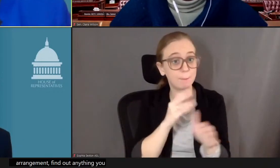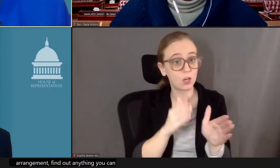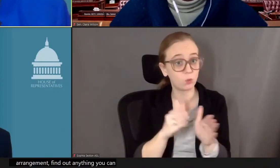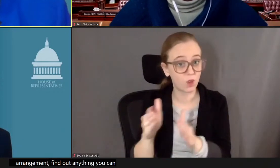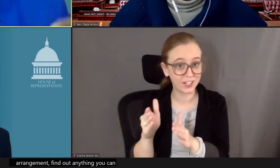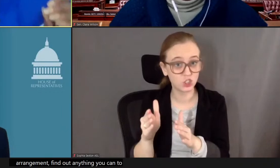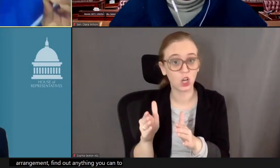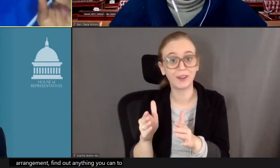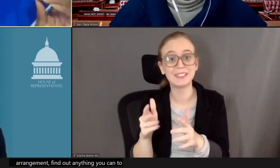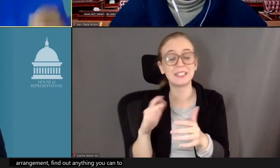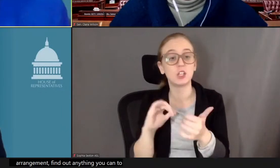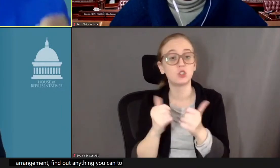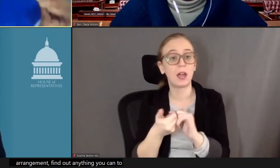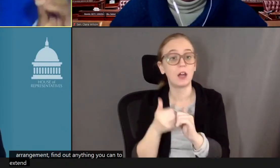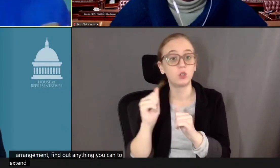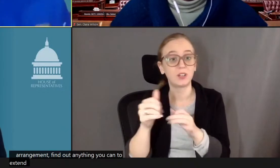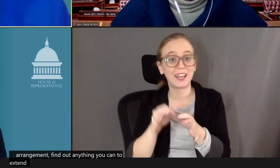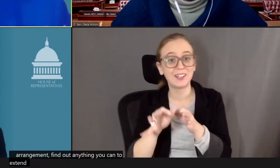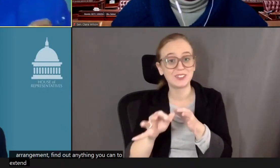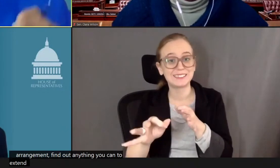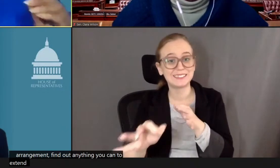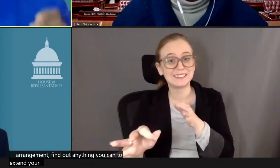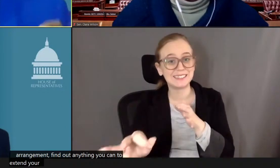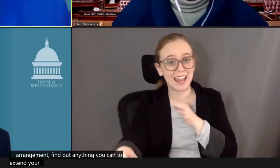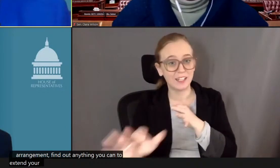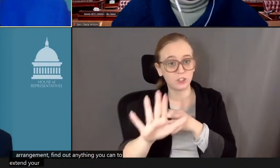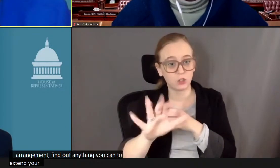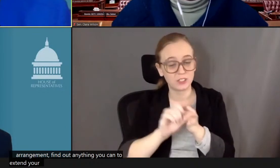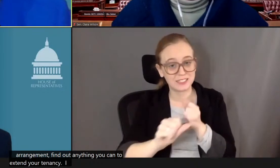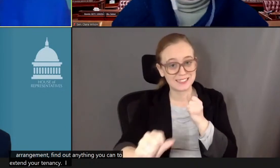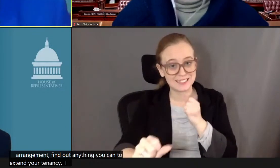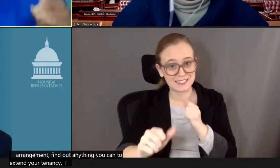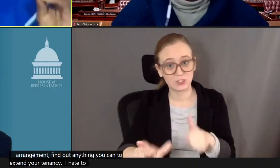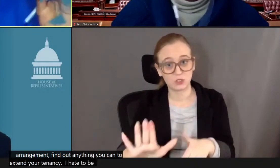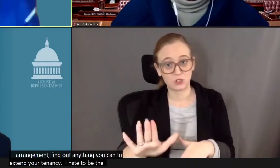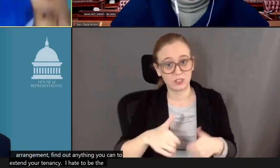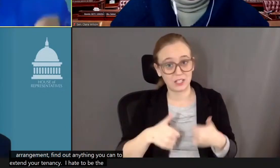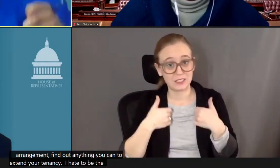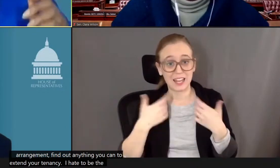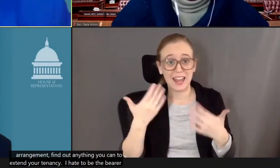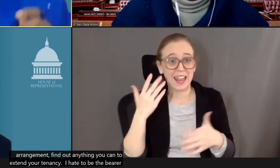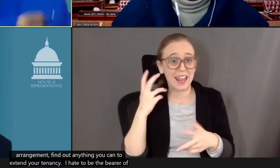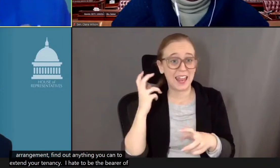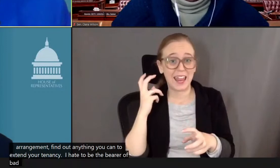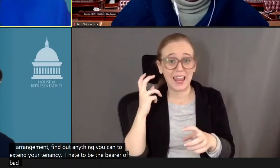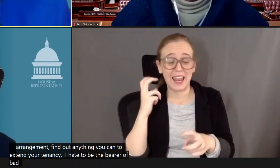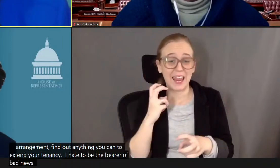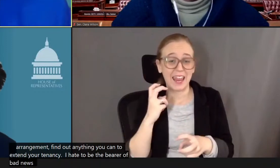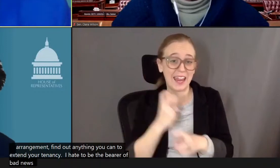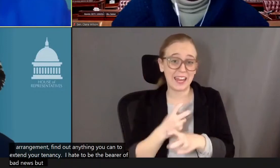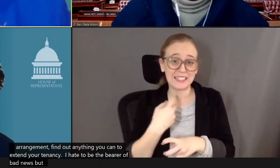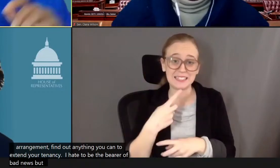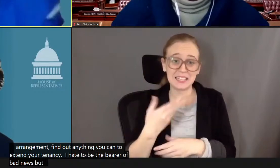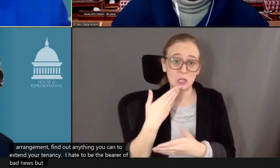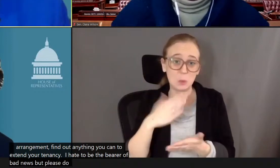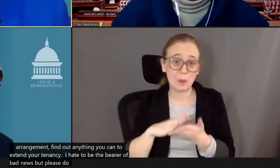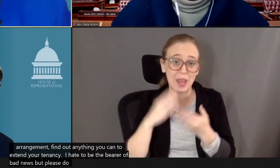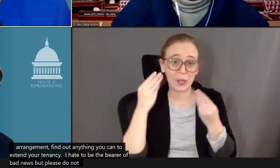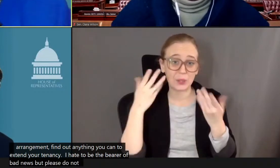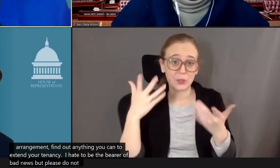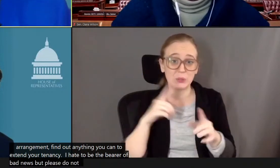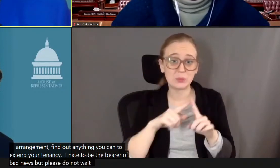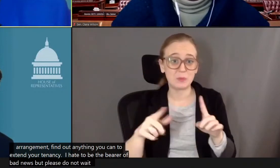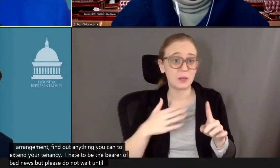tenancy. I hate to be the bearer of bad news, but please do not wait until the